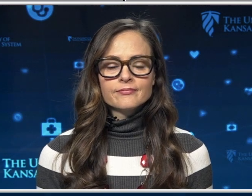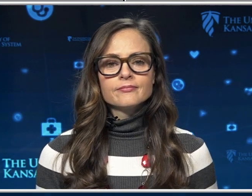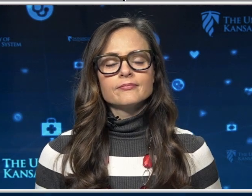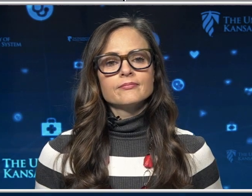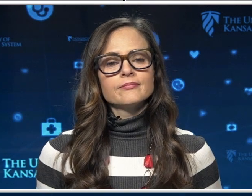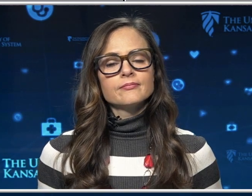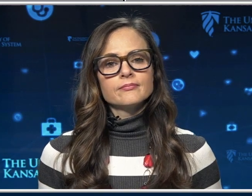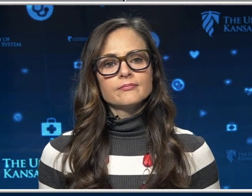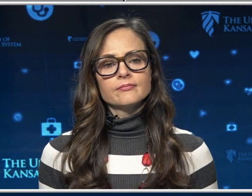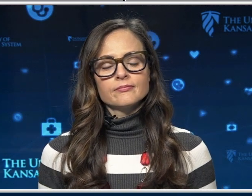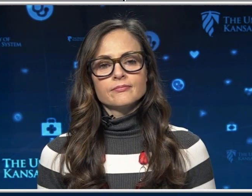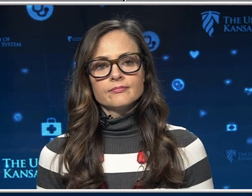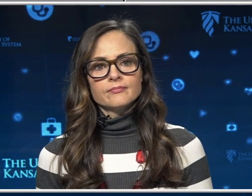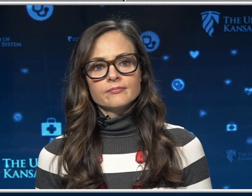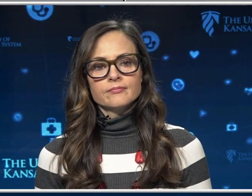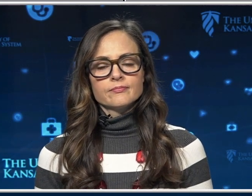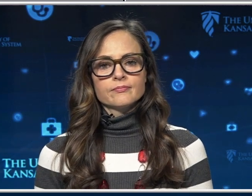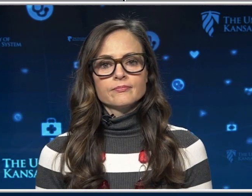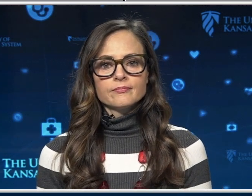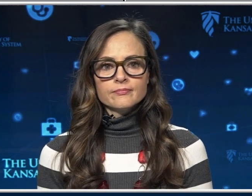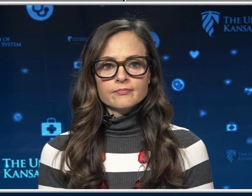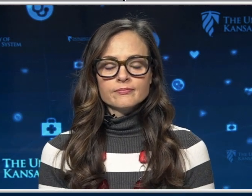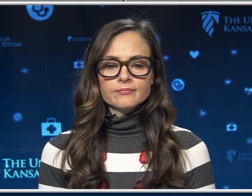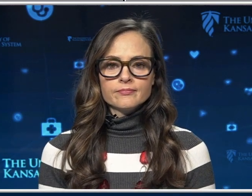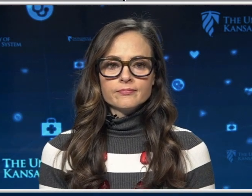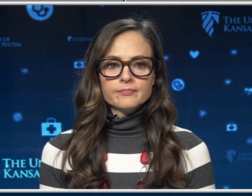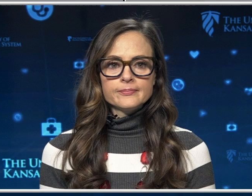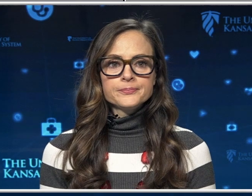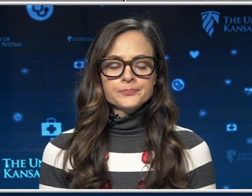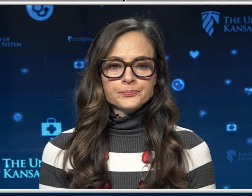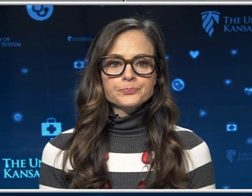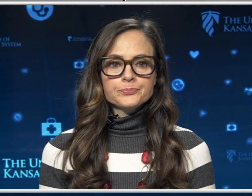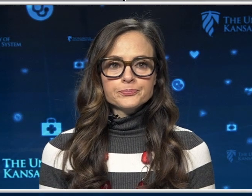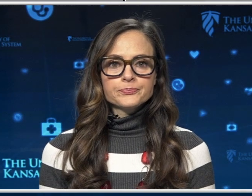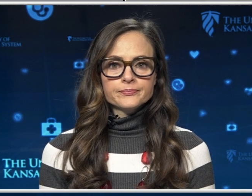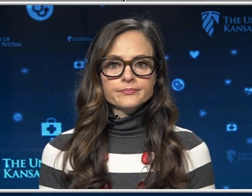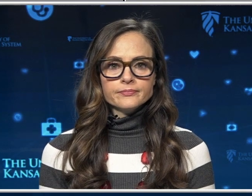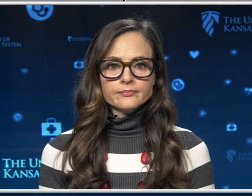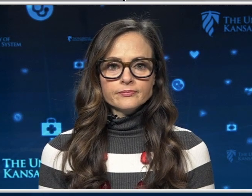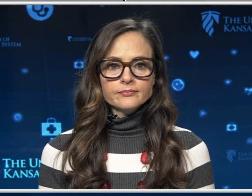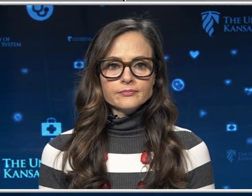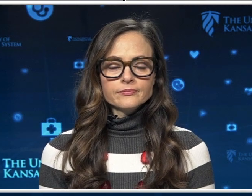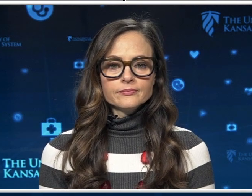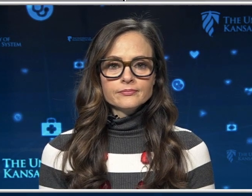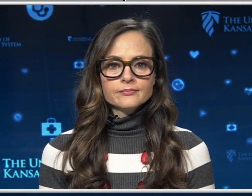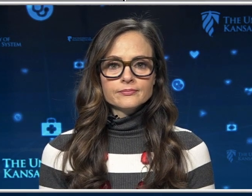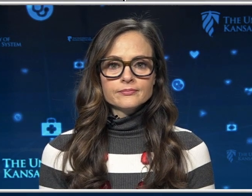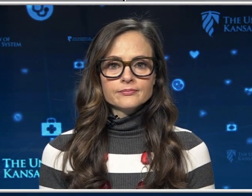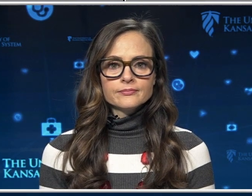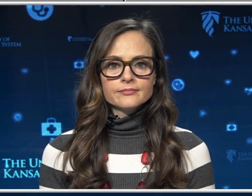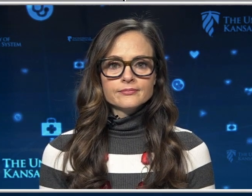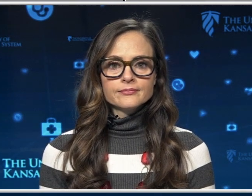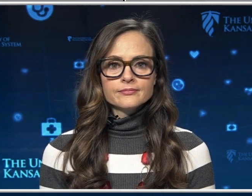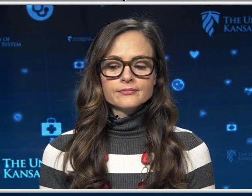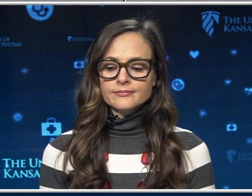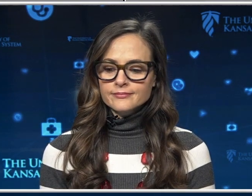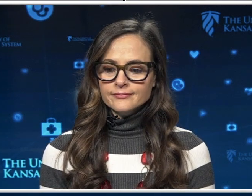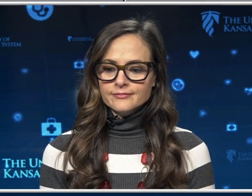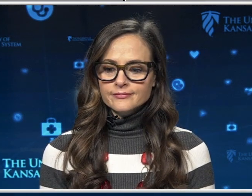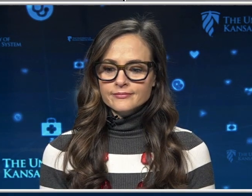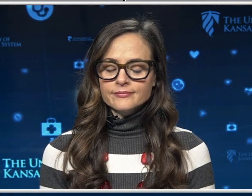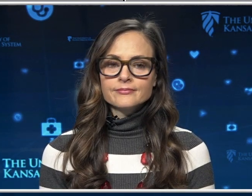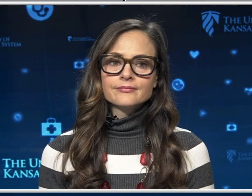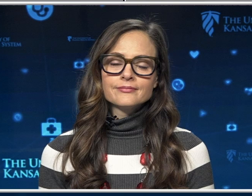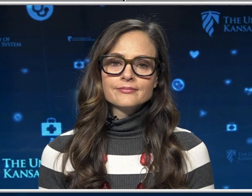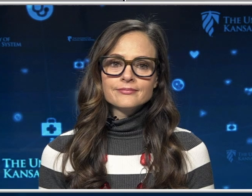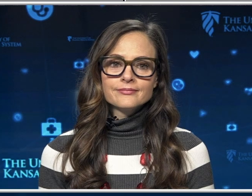you're idiopathic, which is a way of saying, well, there is a cause, we just don't know what it is. It's the fancy way of medicine, physicians being able to say we don't know